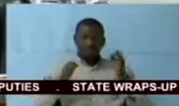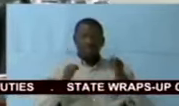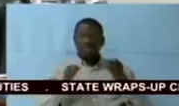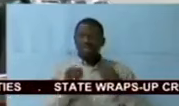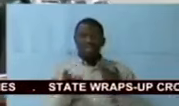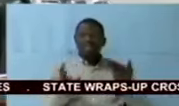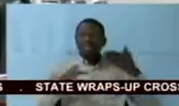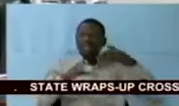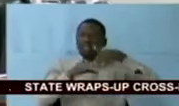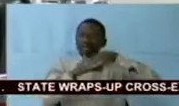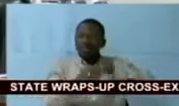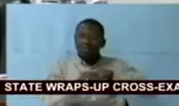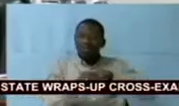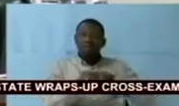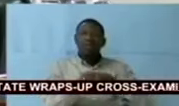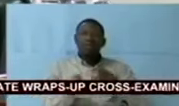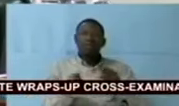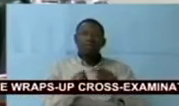intertwined.